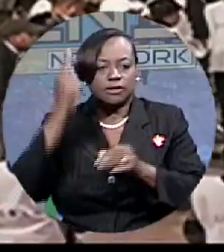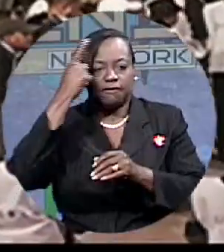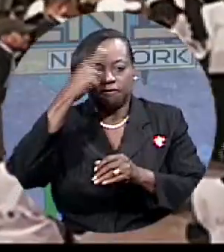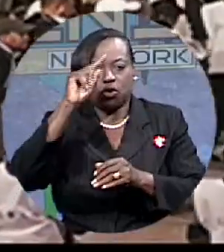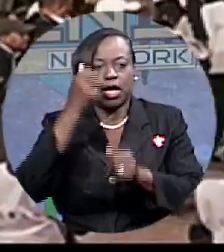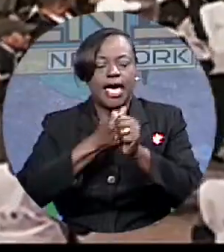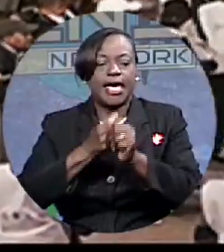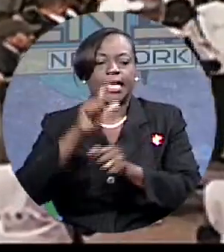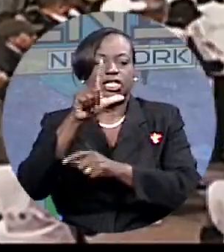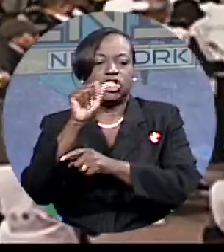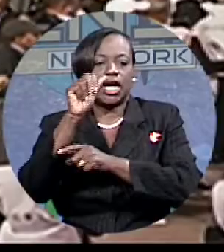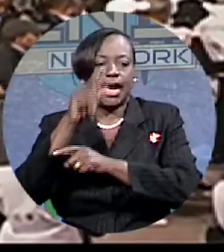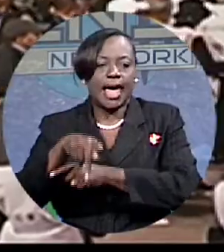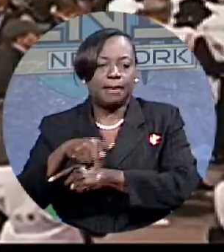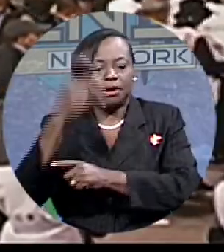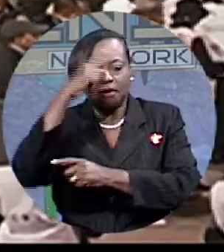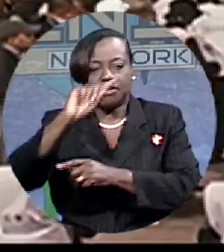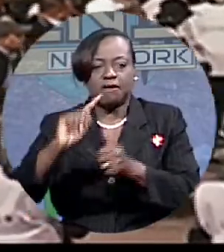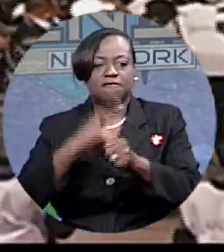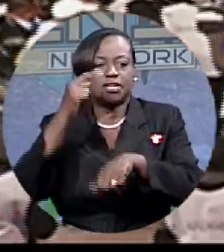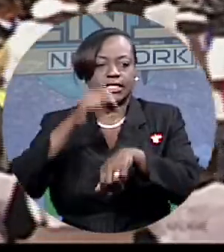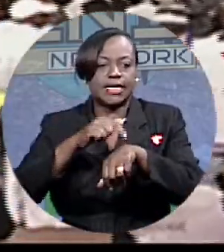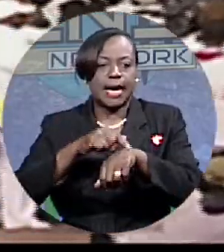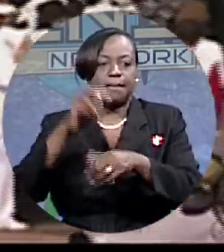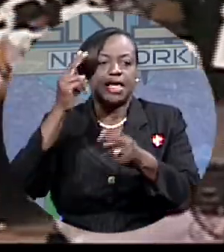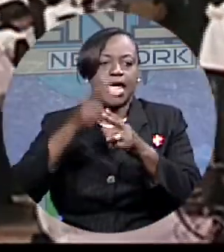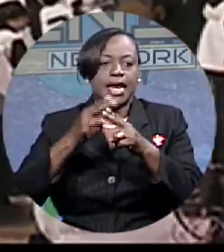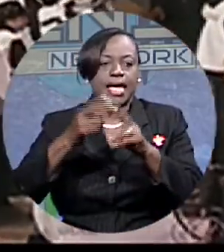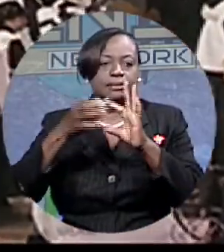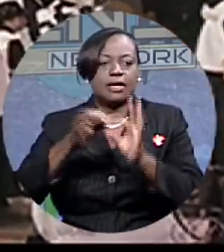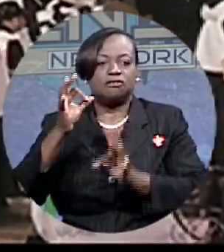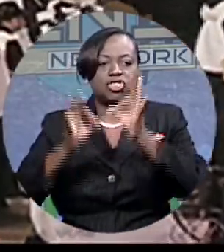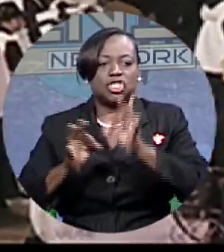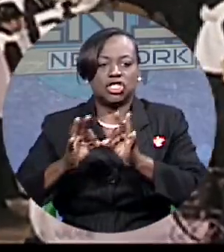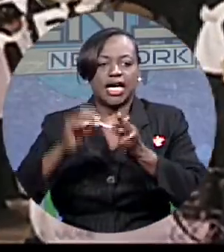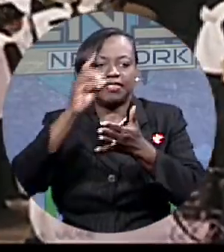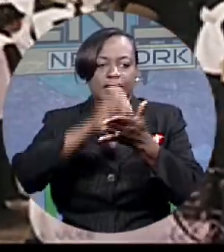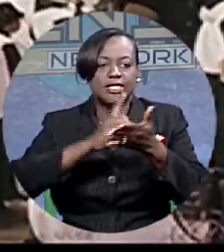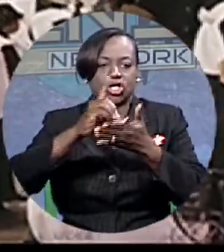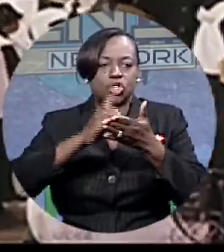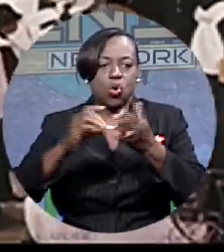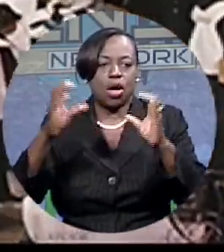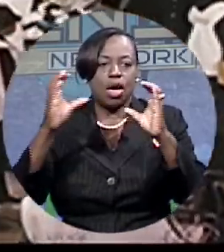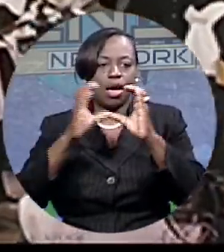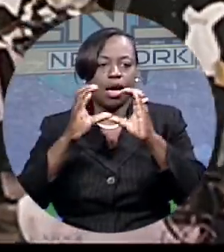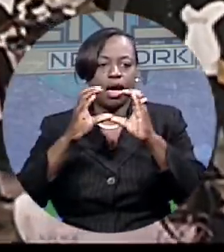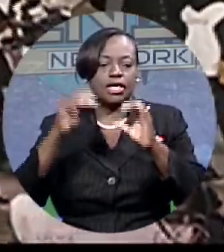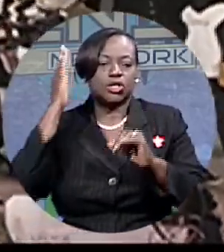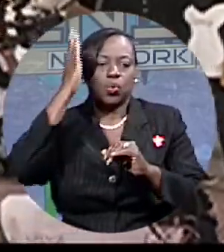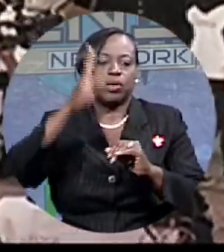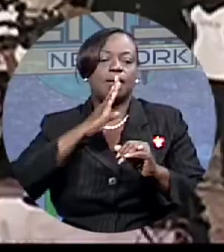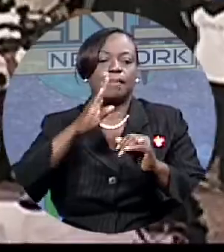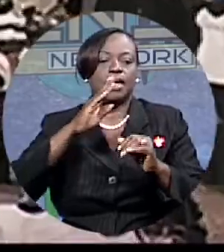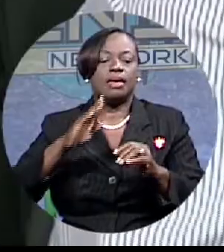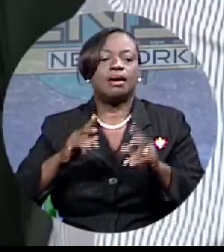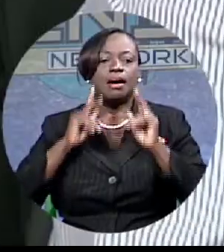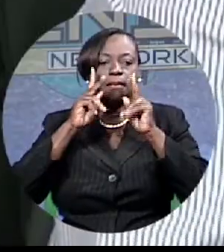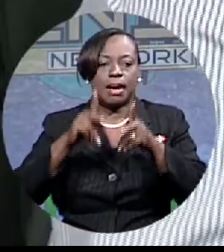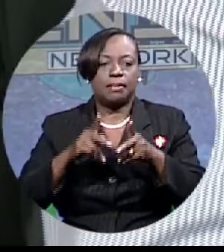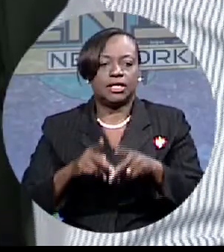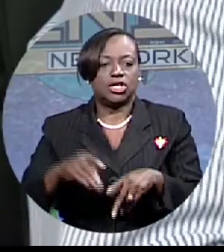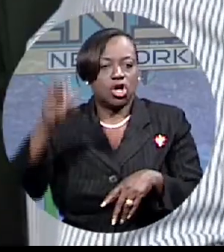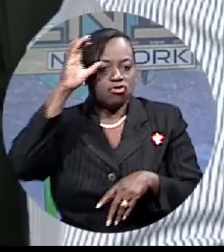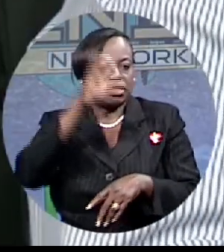total. Also, for the first time, the names of judges and their scorecards will be published. Chris Justillian is the mastermind of the new